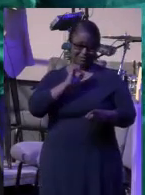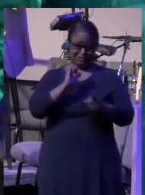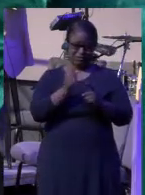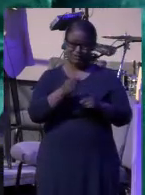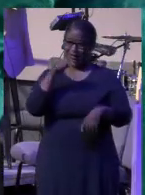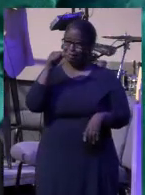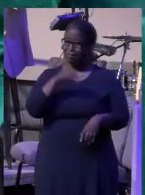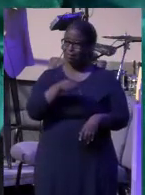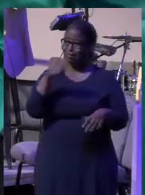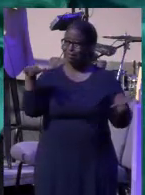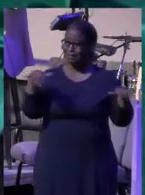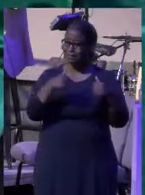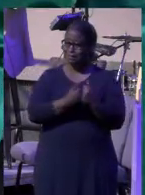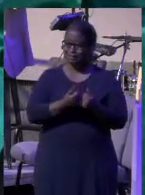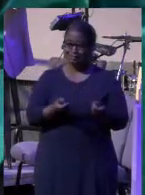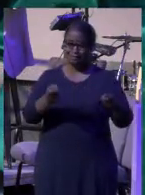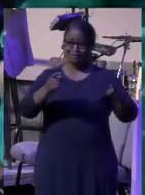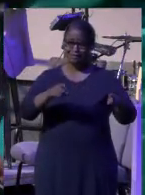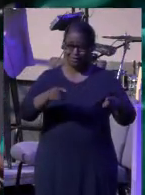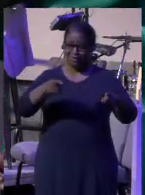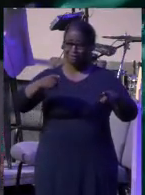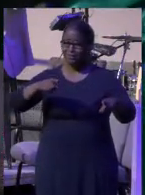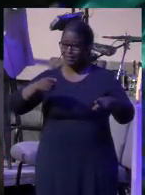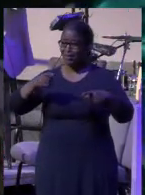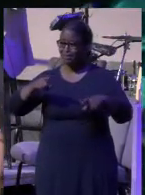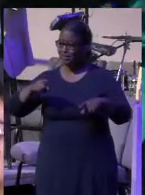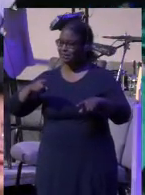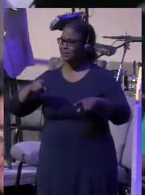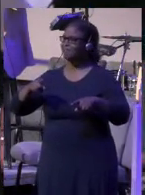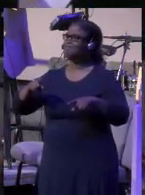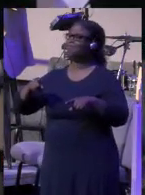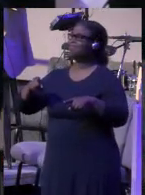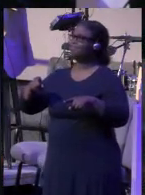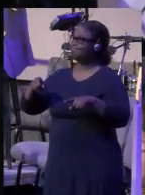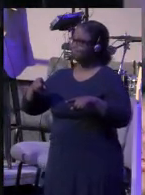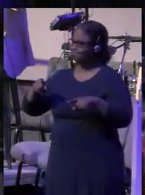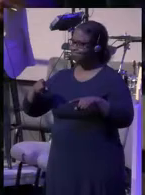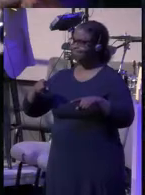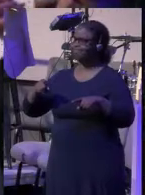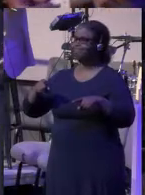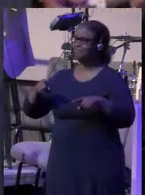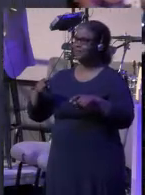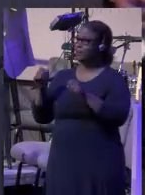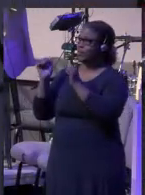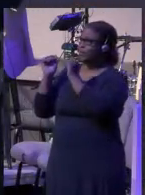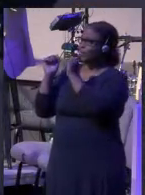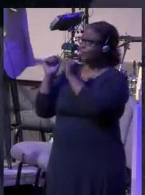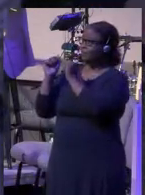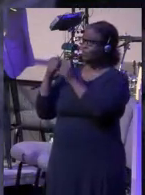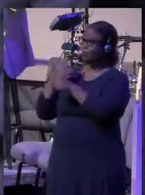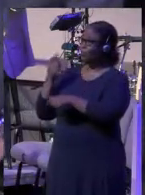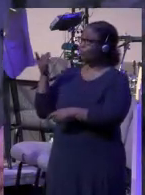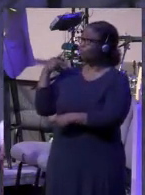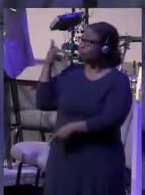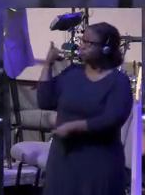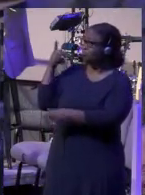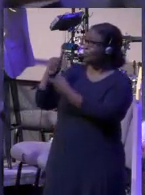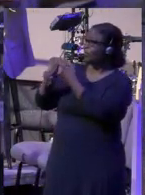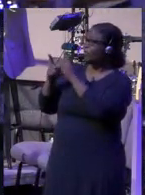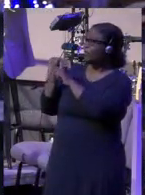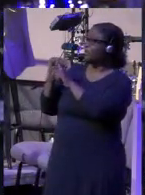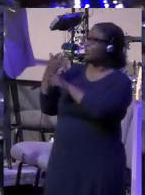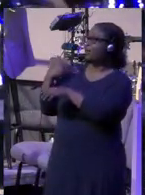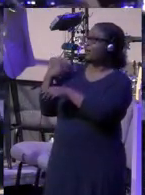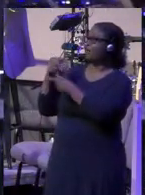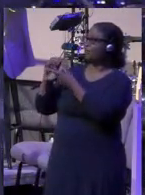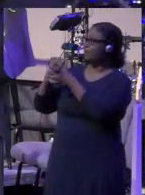Lord Jesus, that we deal with. But as a friend, God, we've got this relationship, and